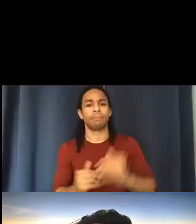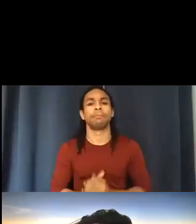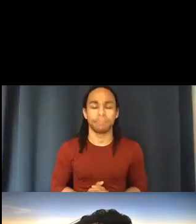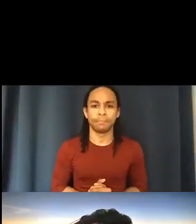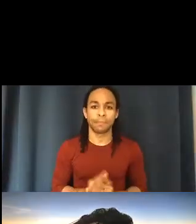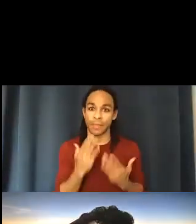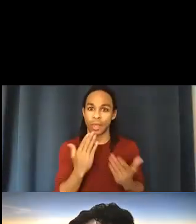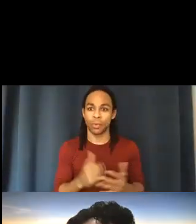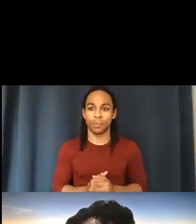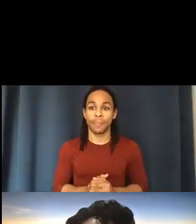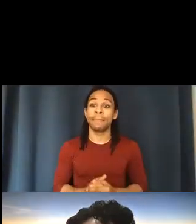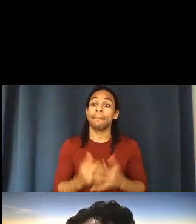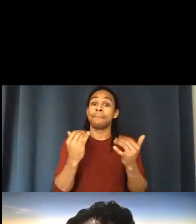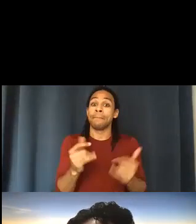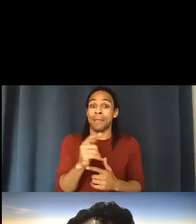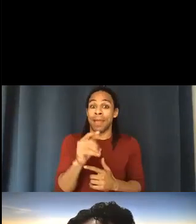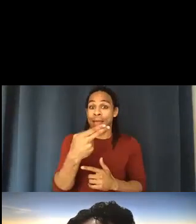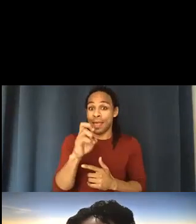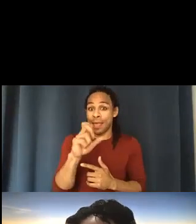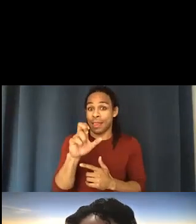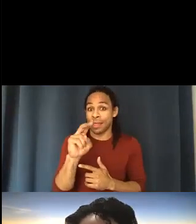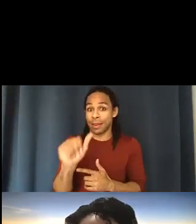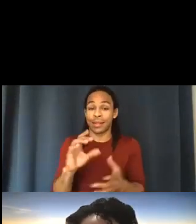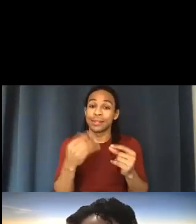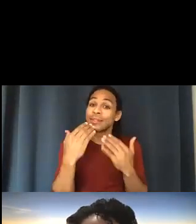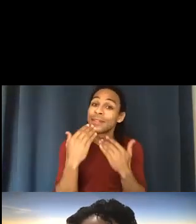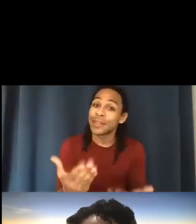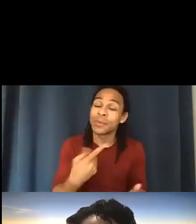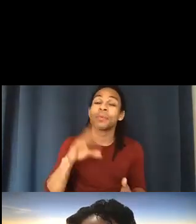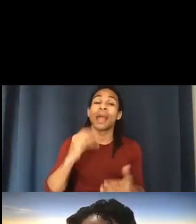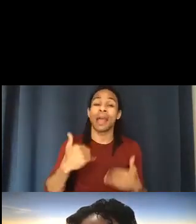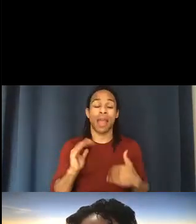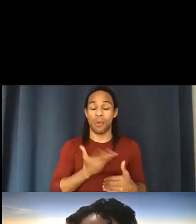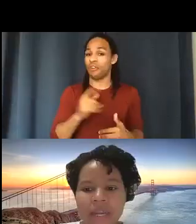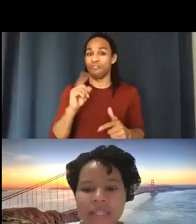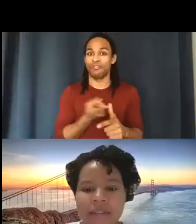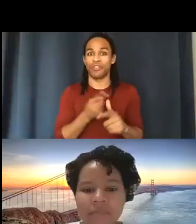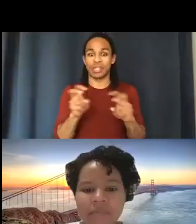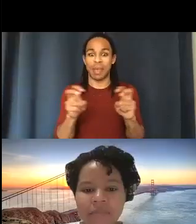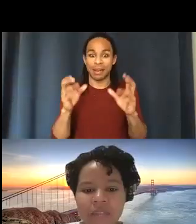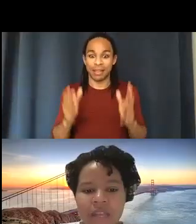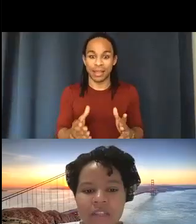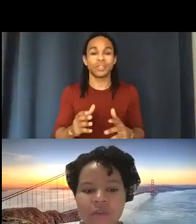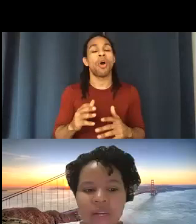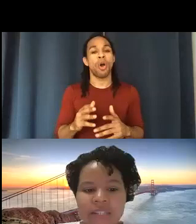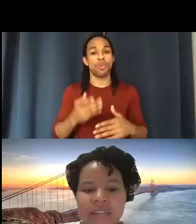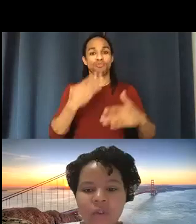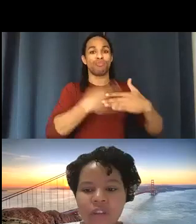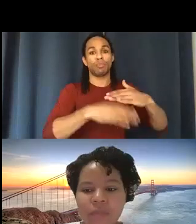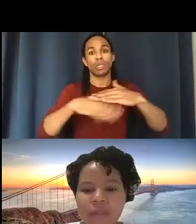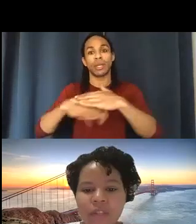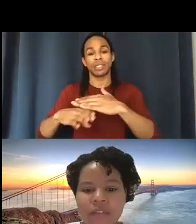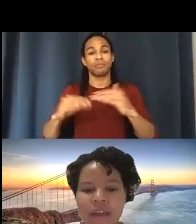Thank you. So next we will have our first panelist on reproductive justice. That is Adsa